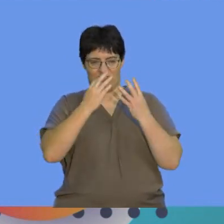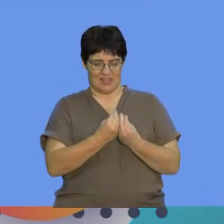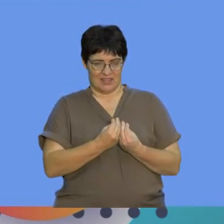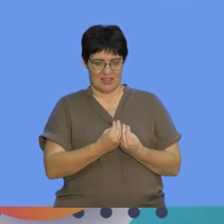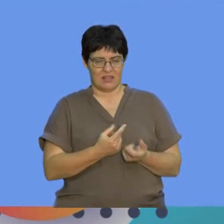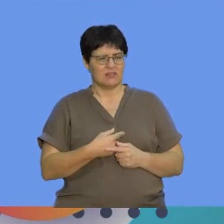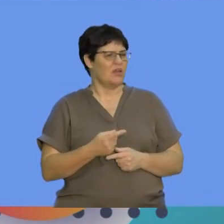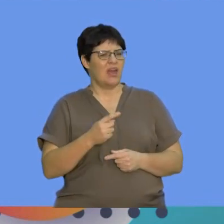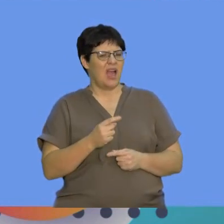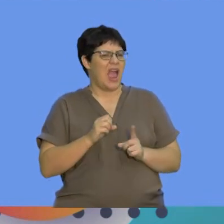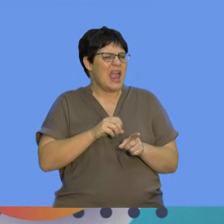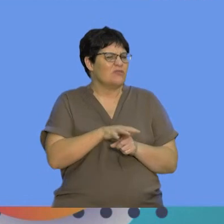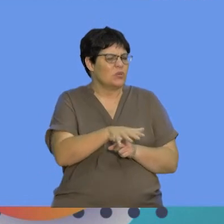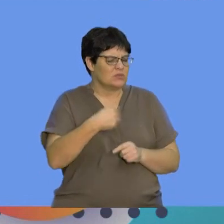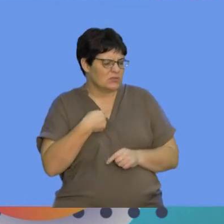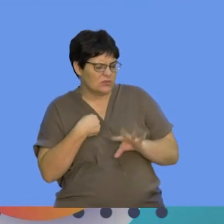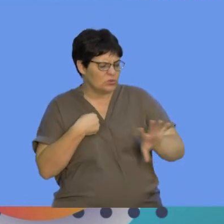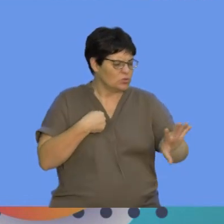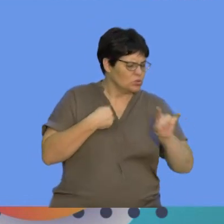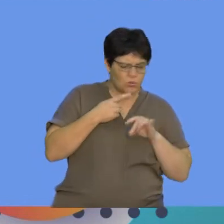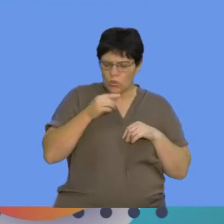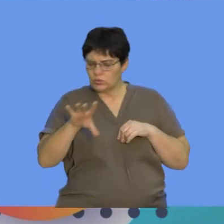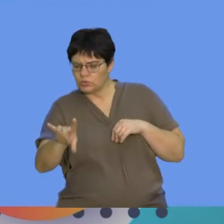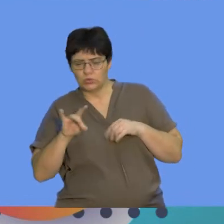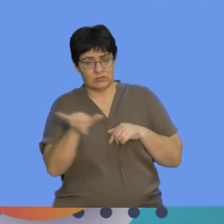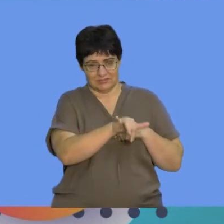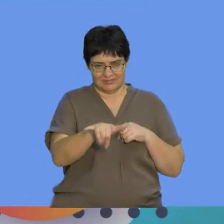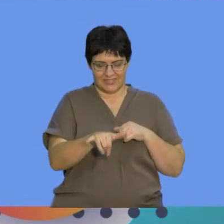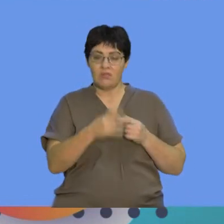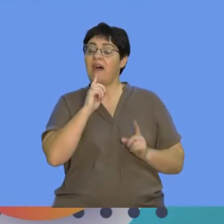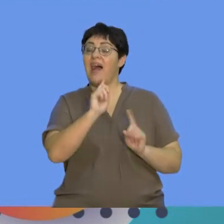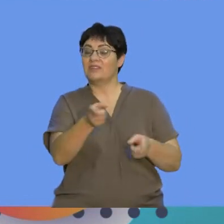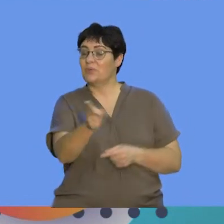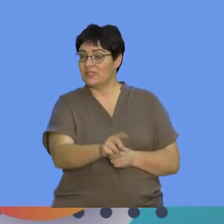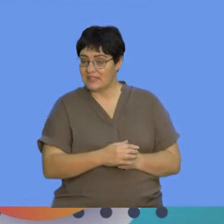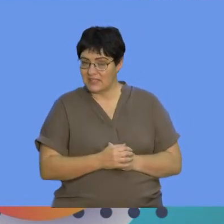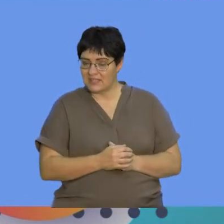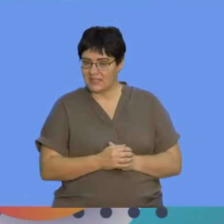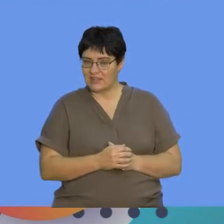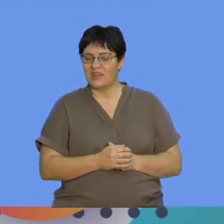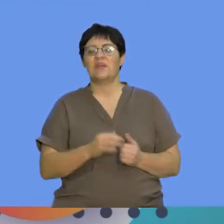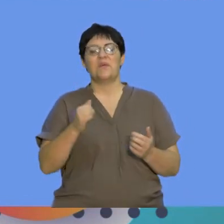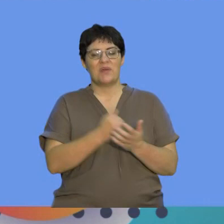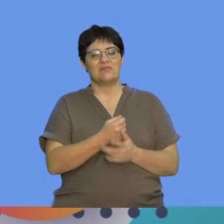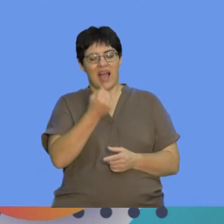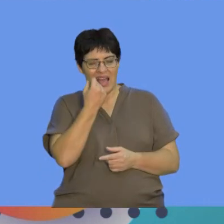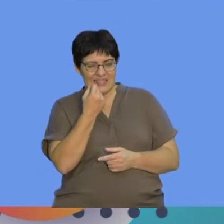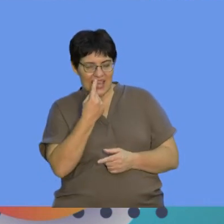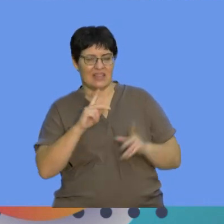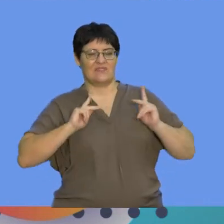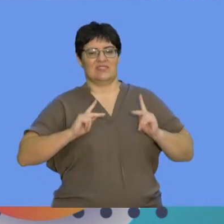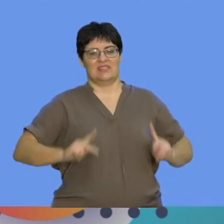what influences our choice? Now, the answer to that is simply the fact that it has to do with the physical